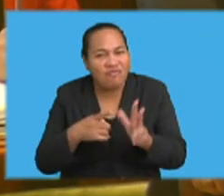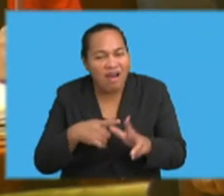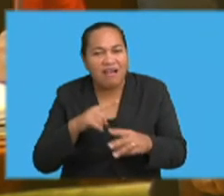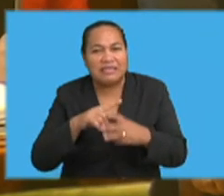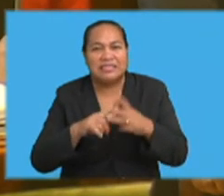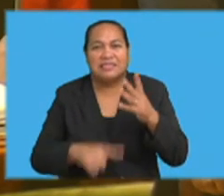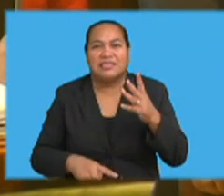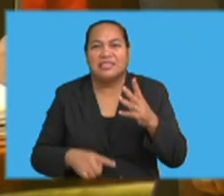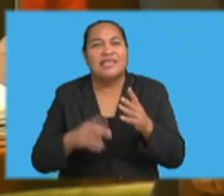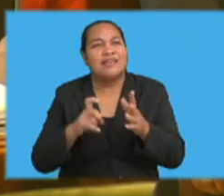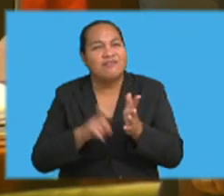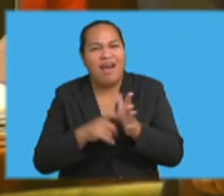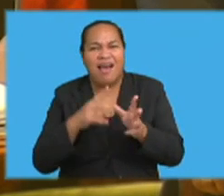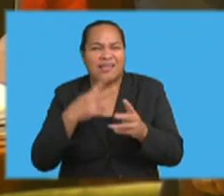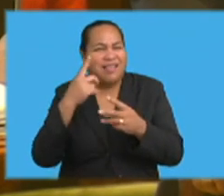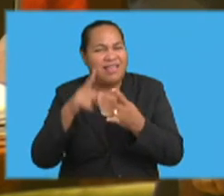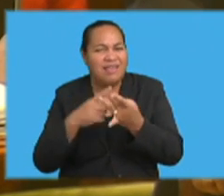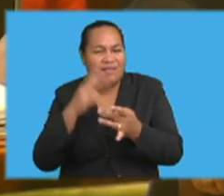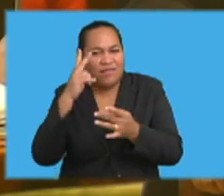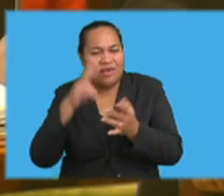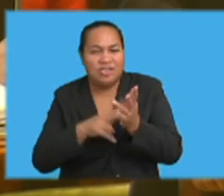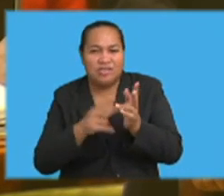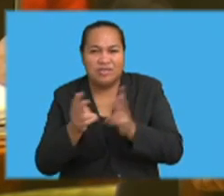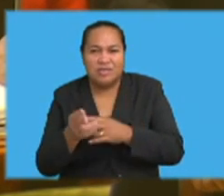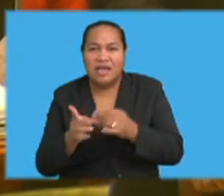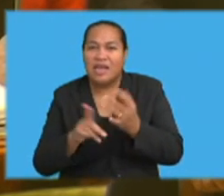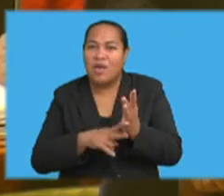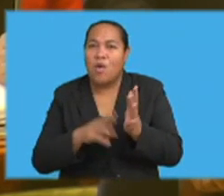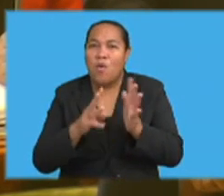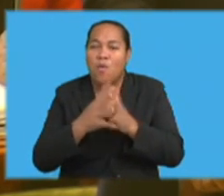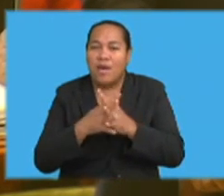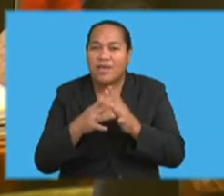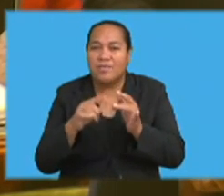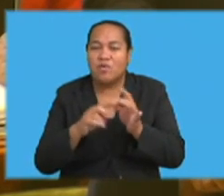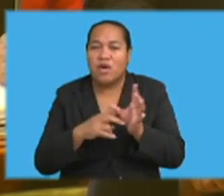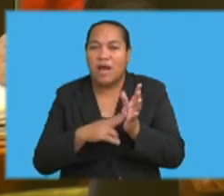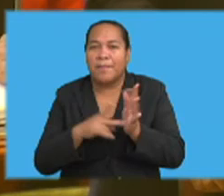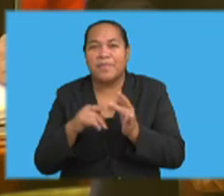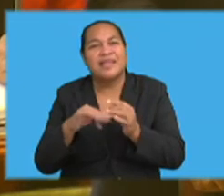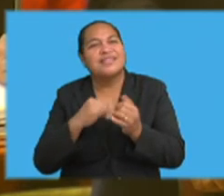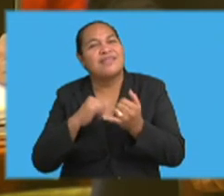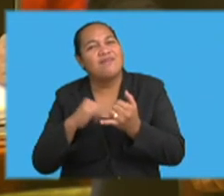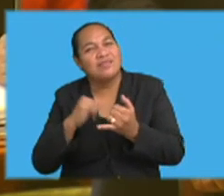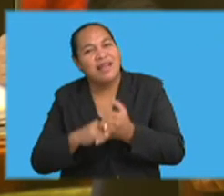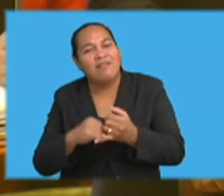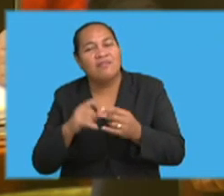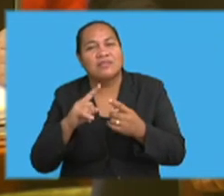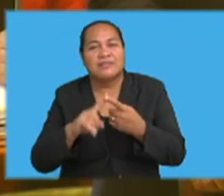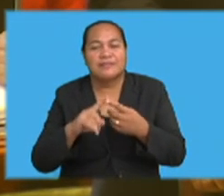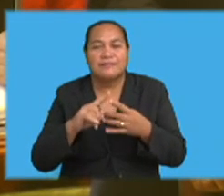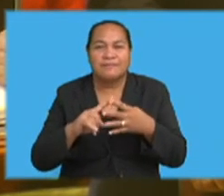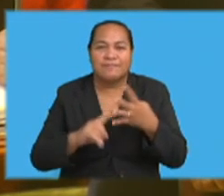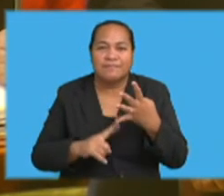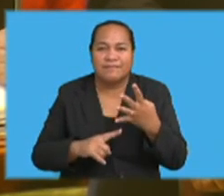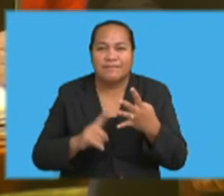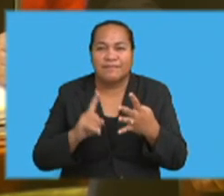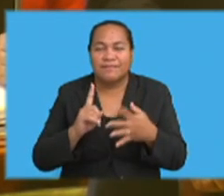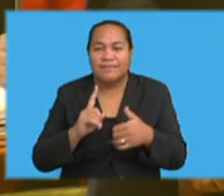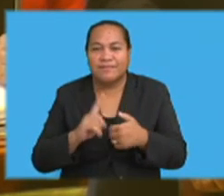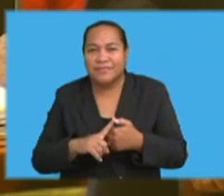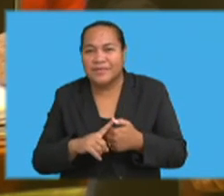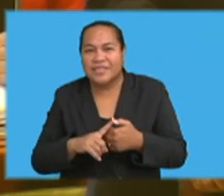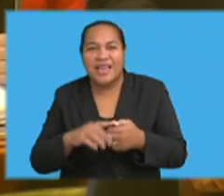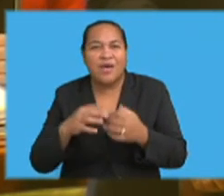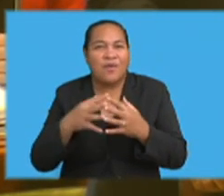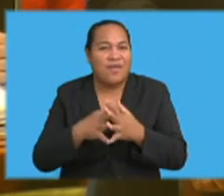Tokyo in Ra, Naveve Wali in Wainambuka, Naindi in Sabsavu, Koroivonu,